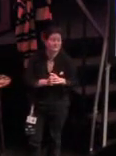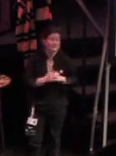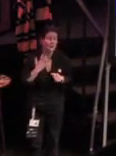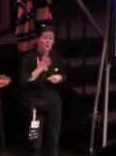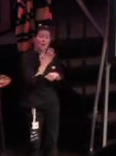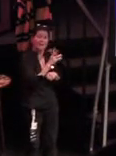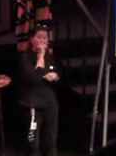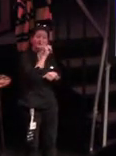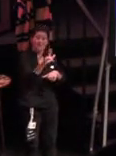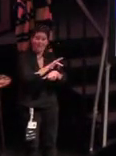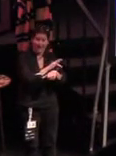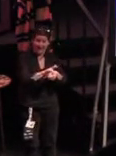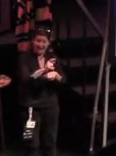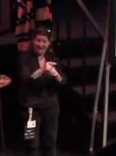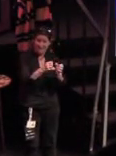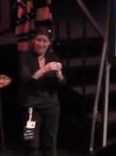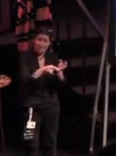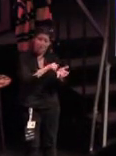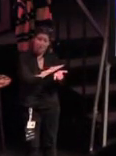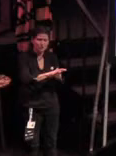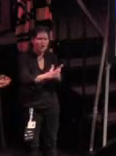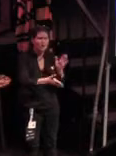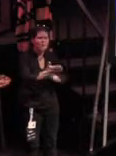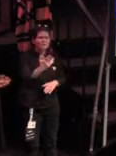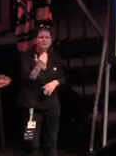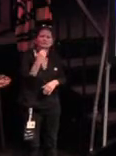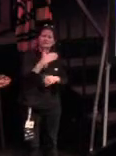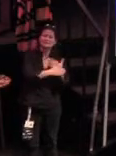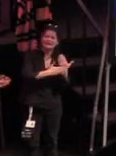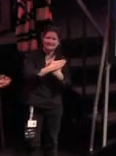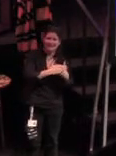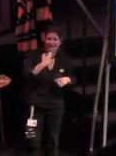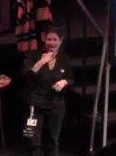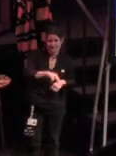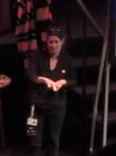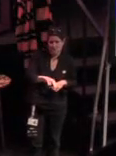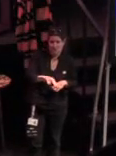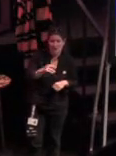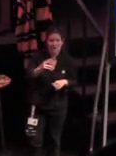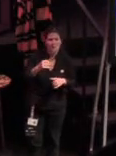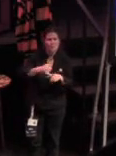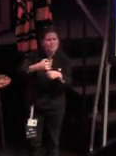the Bush and my tickets were booked. It was for a Saturday matinee of The Whiskey Taster by James Graham.